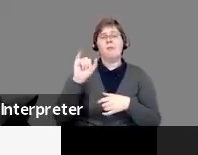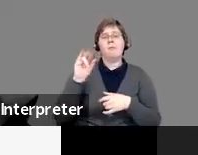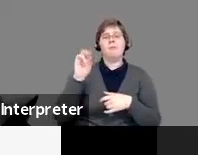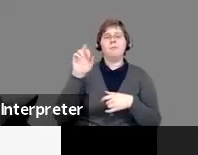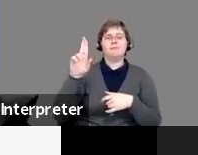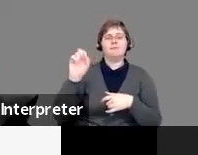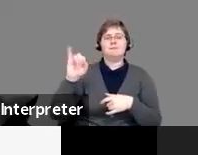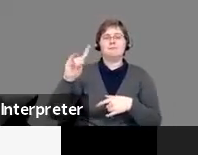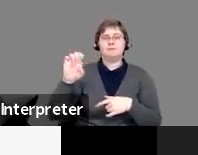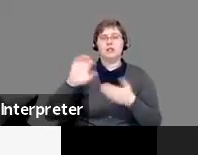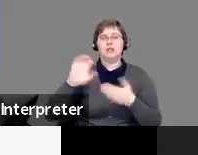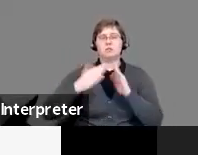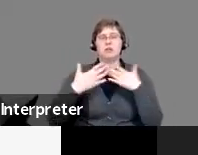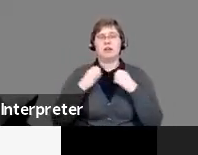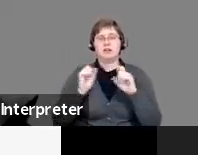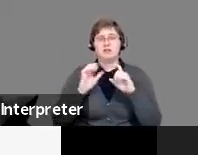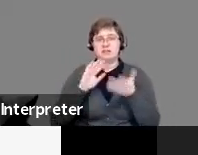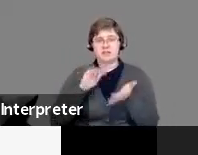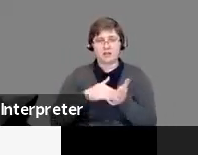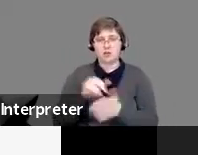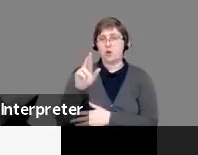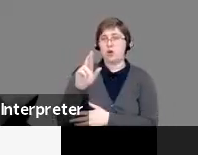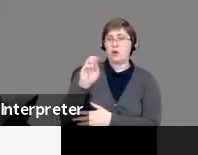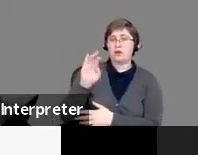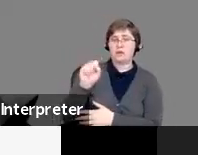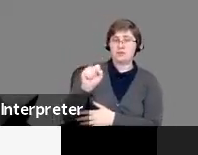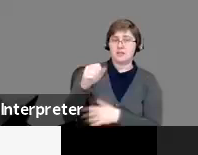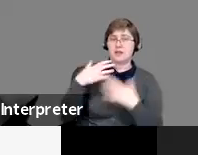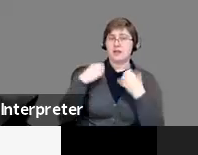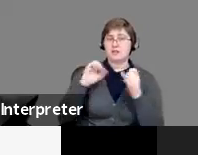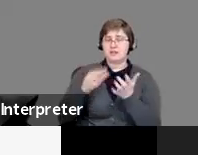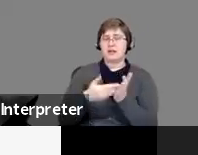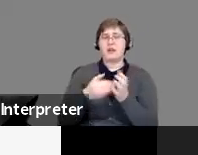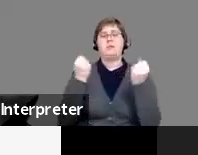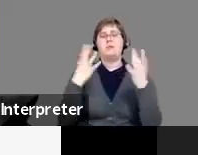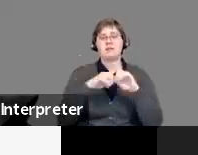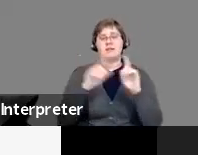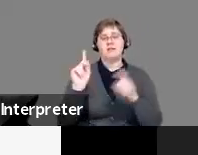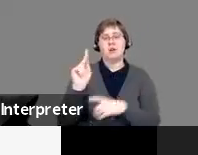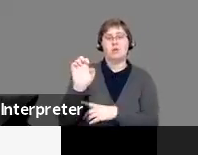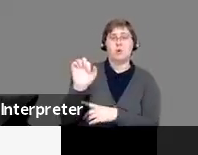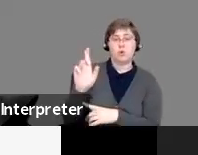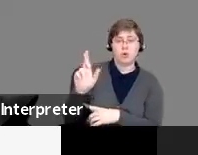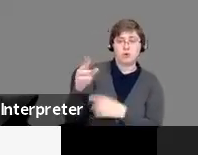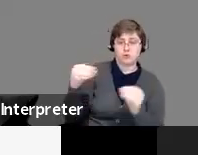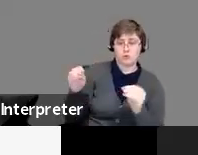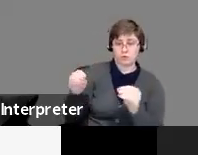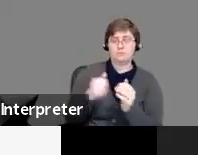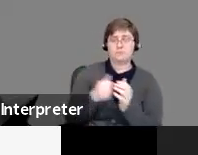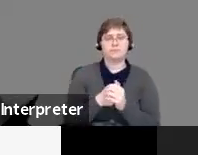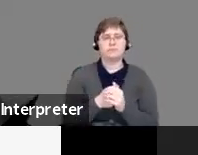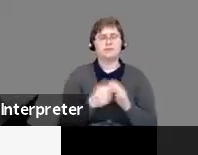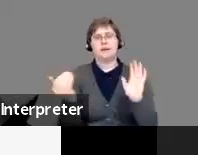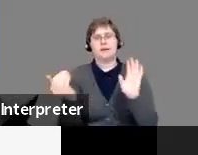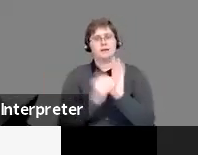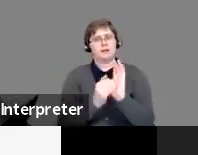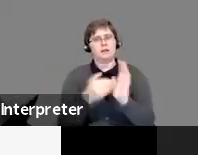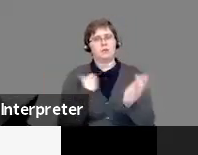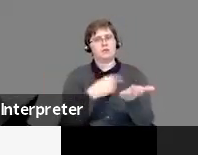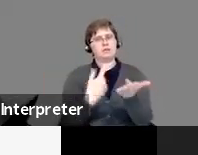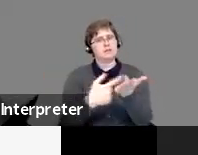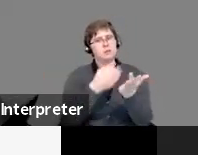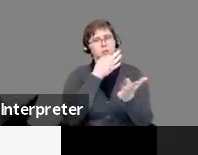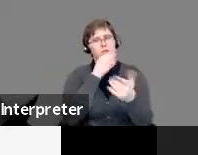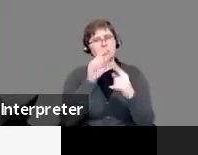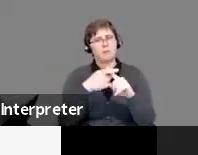Center, Rams Health Center. There's a number of different Krogers. Again, please, as we'll talk here in a bit about